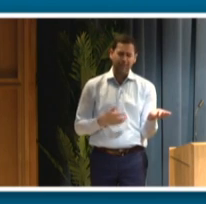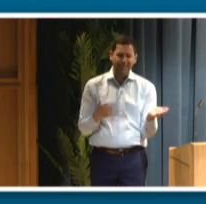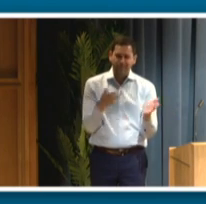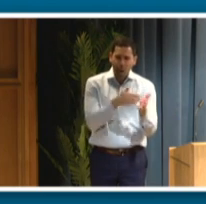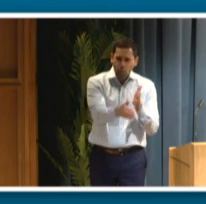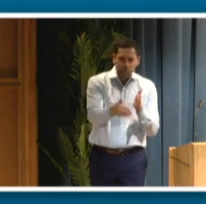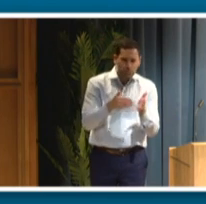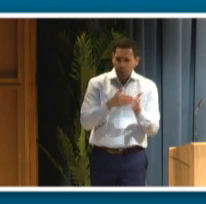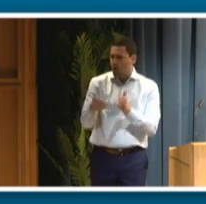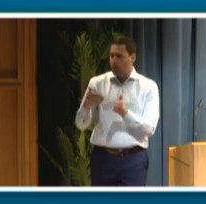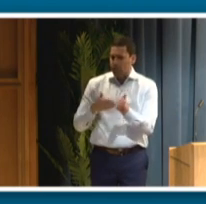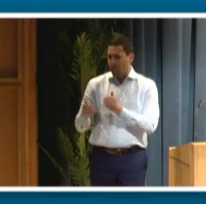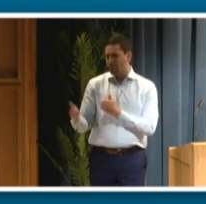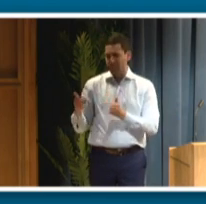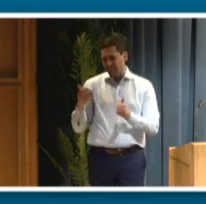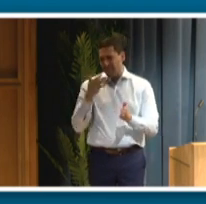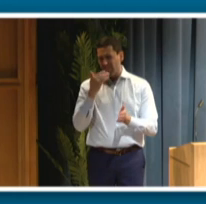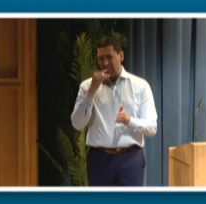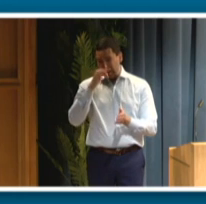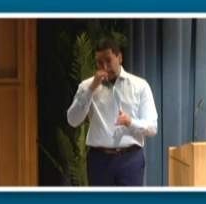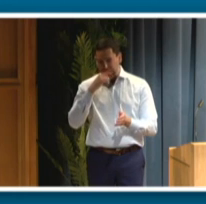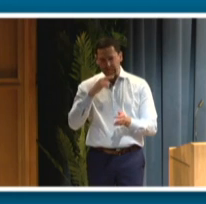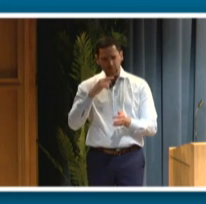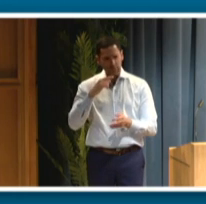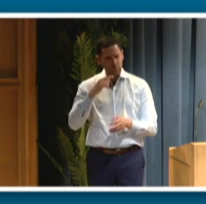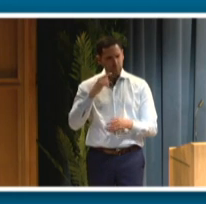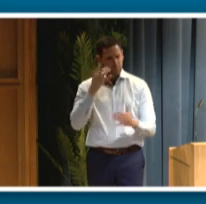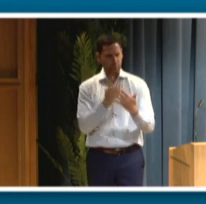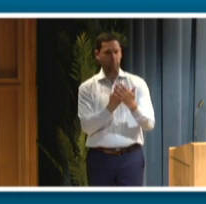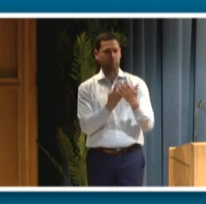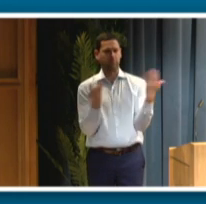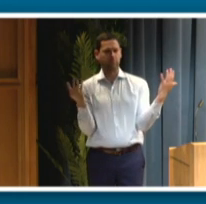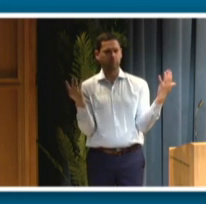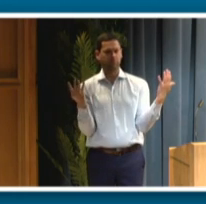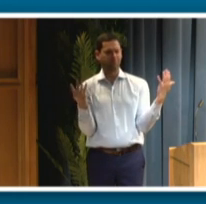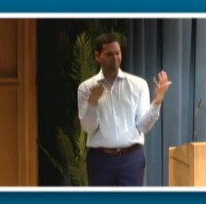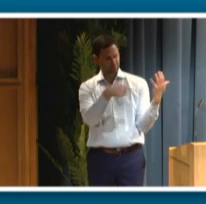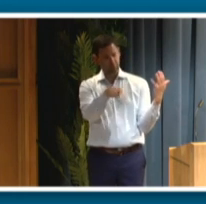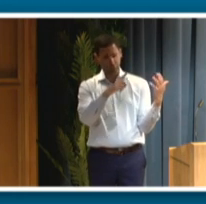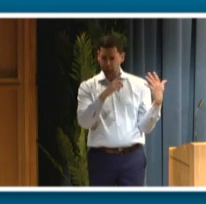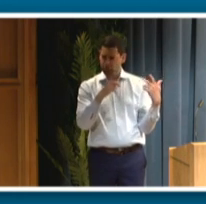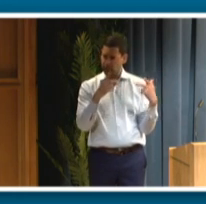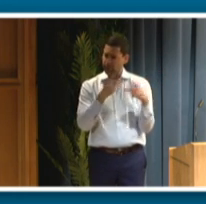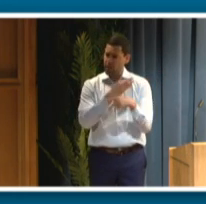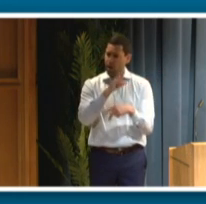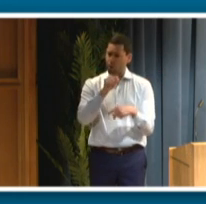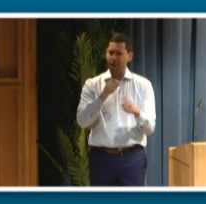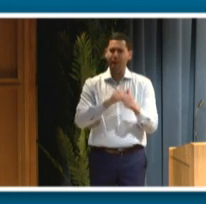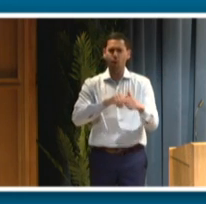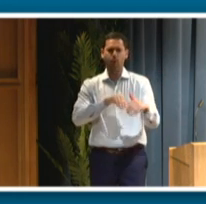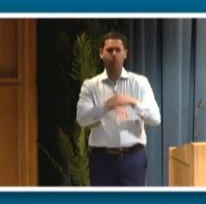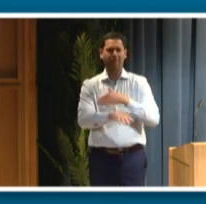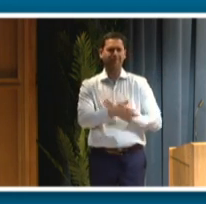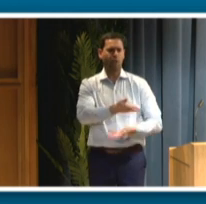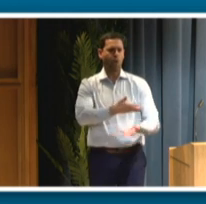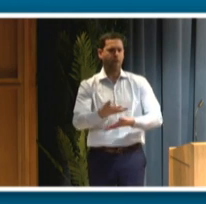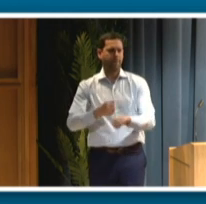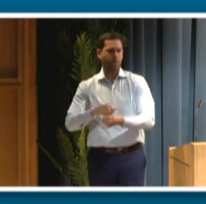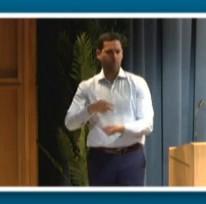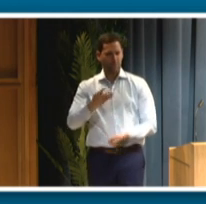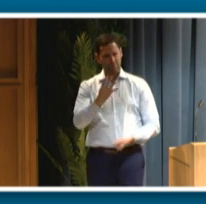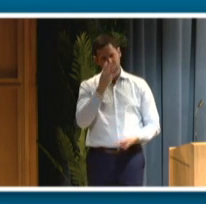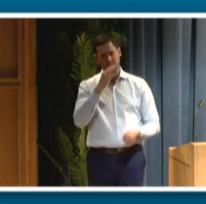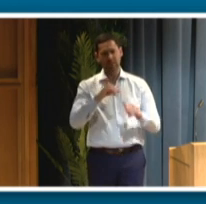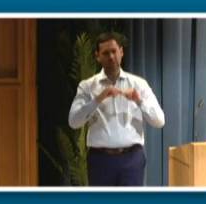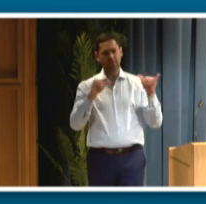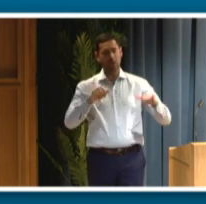thousands and thousands of kids locked up. Figure out ways for you all to get involved with the youth penal system. Go check on them